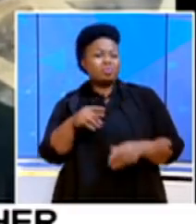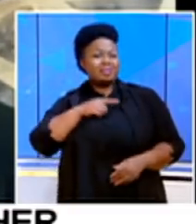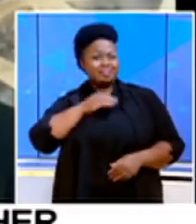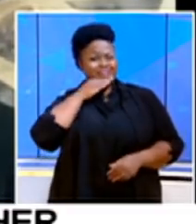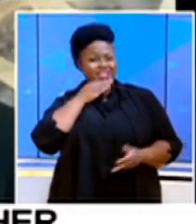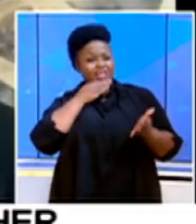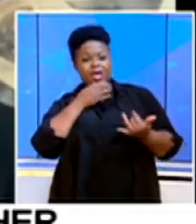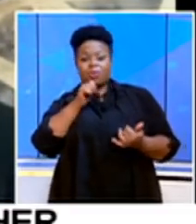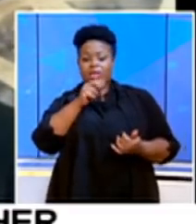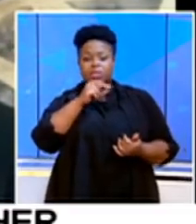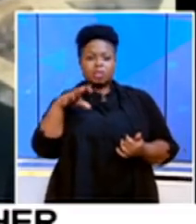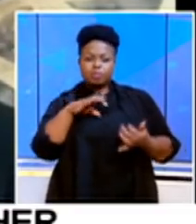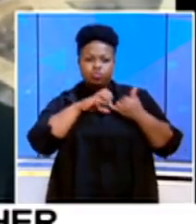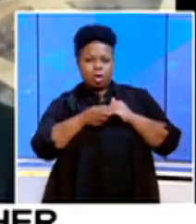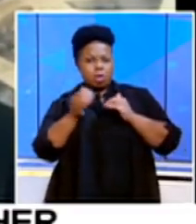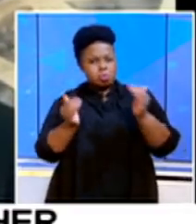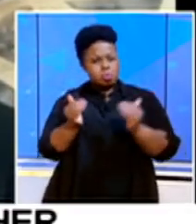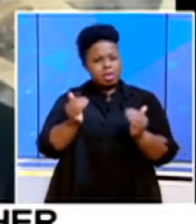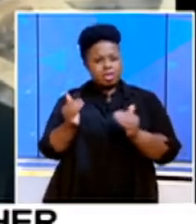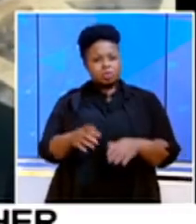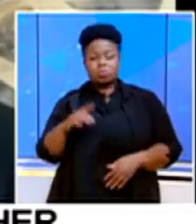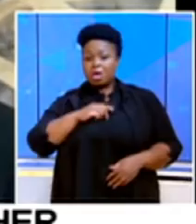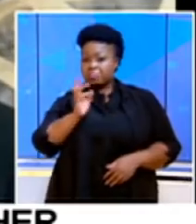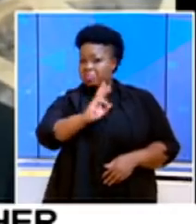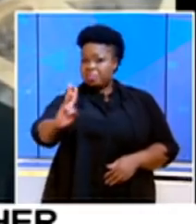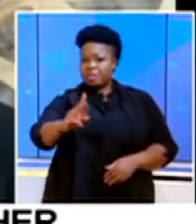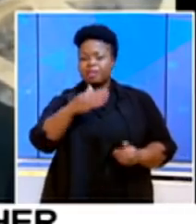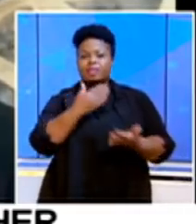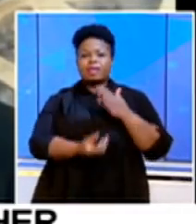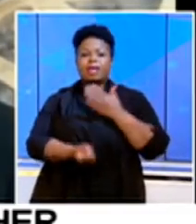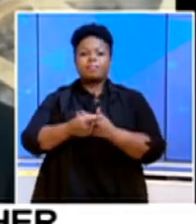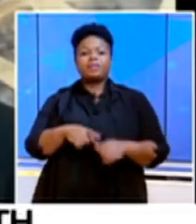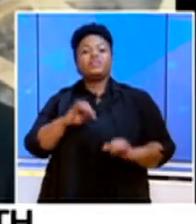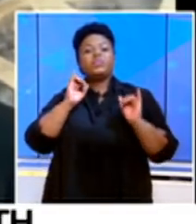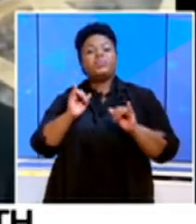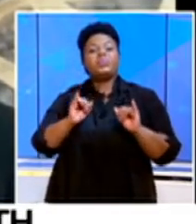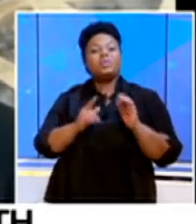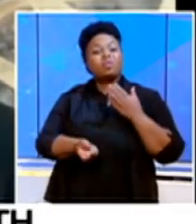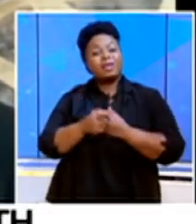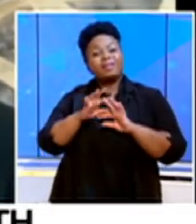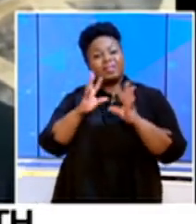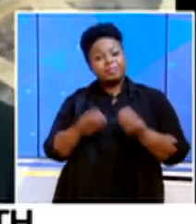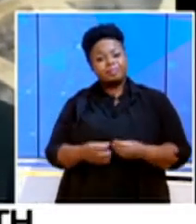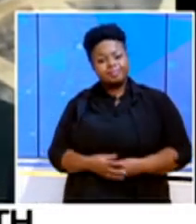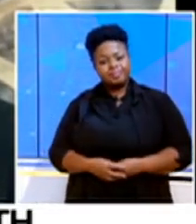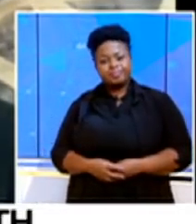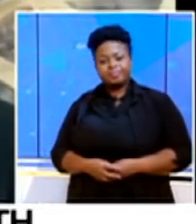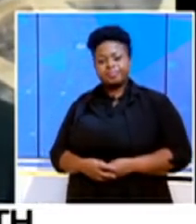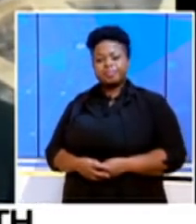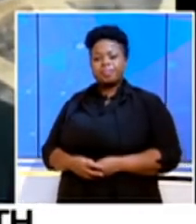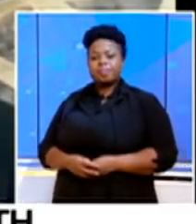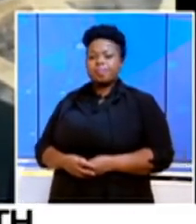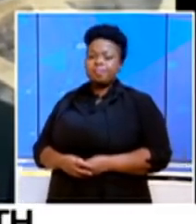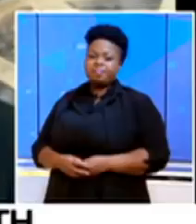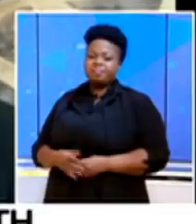case of the party trying to manage the fallout that could possibly emanate from all of this? Well,